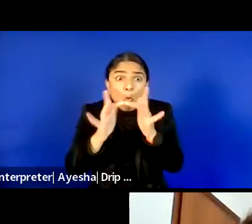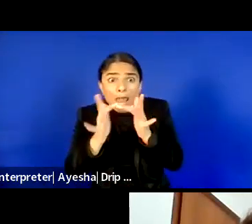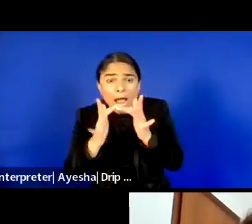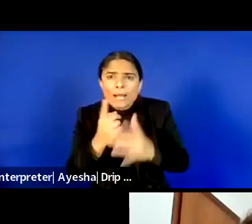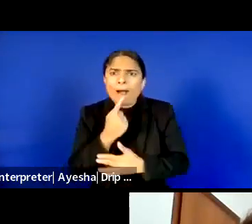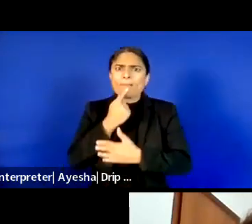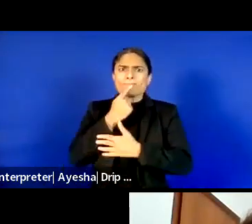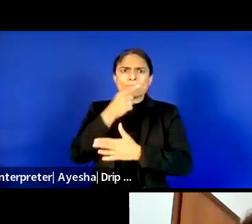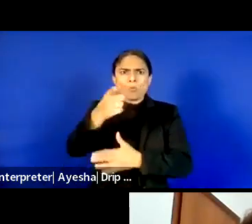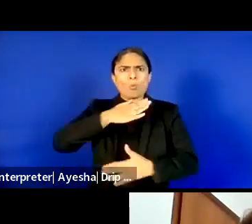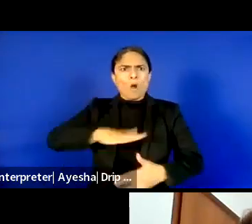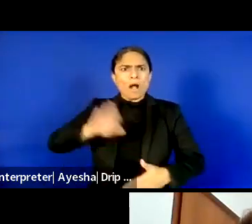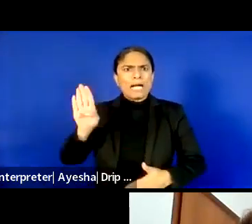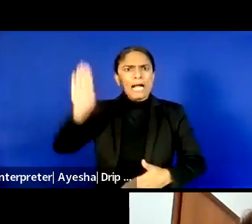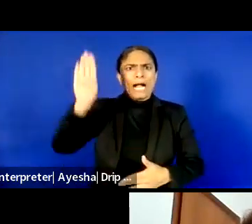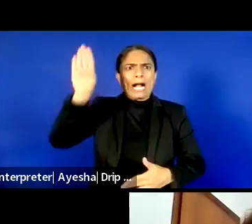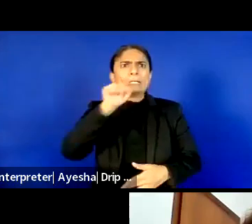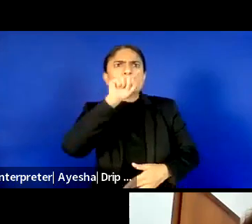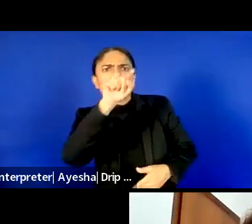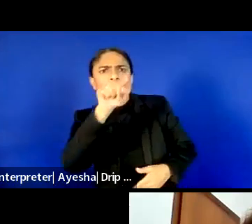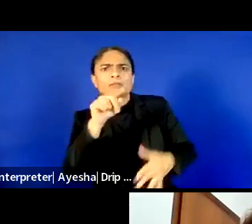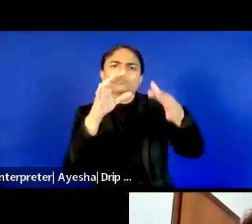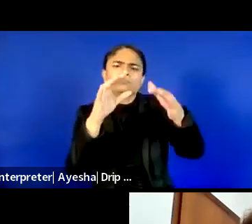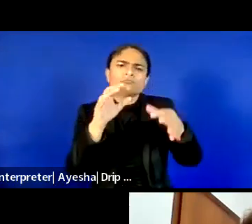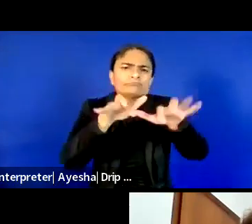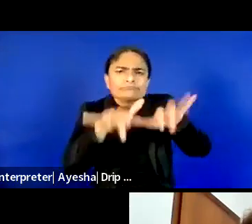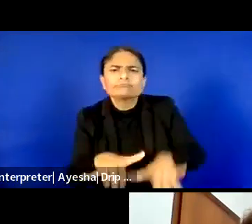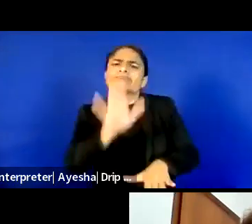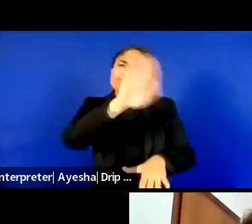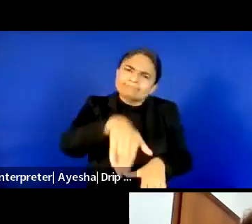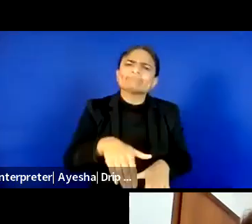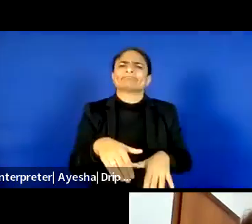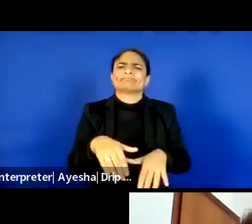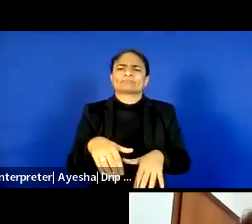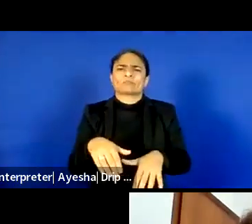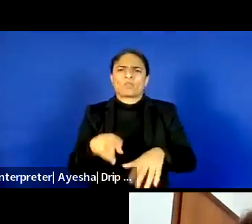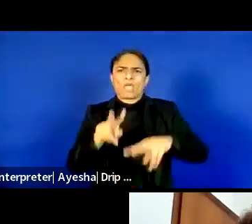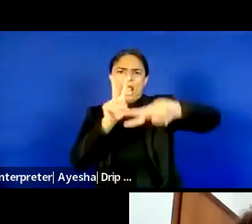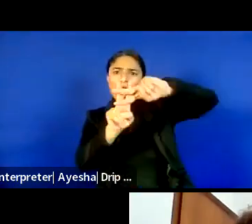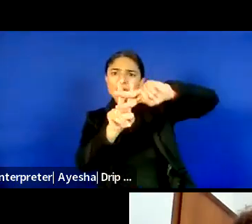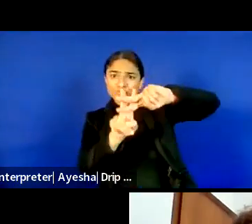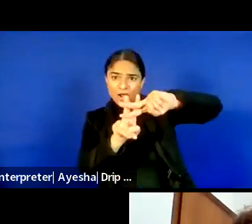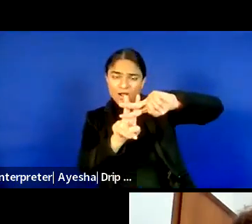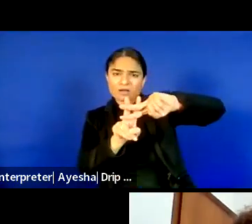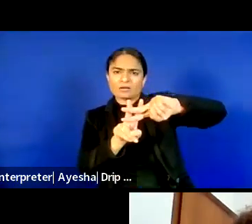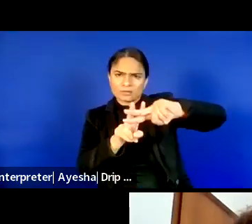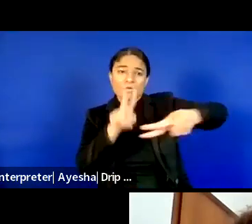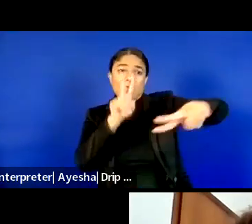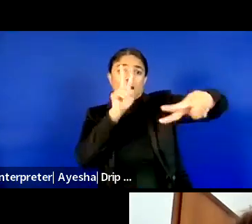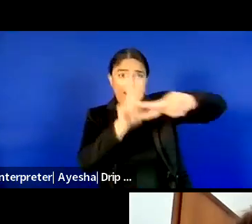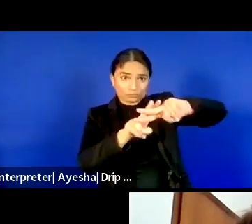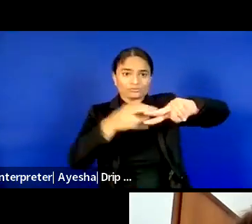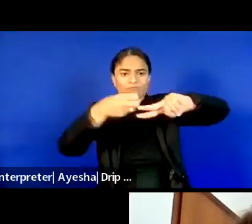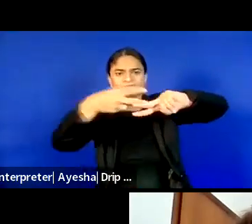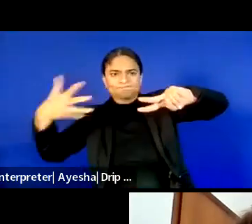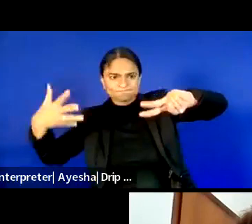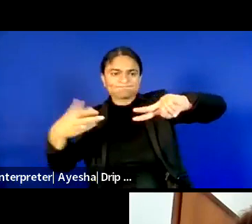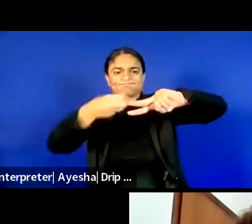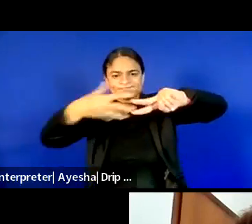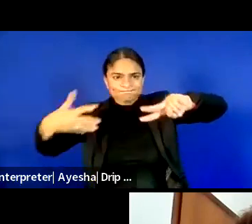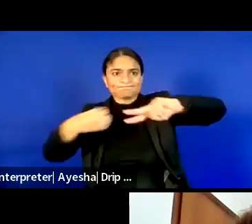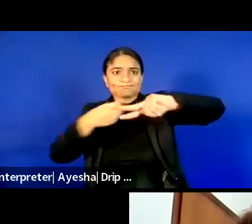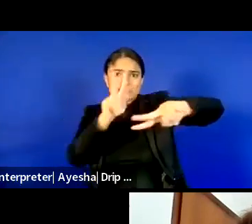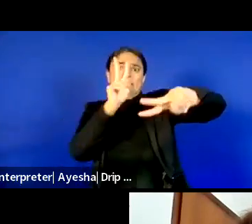please feel free to use the hashtags Commit to Access and Feminist Accessibility